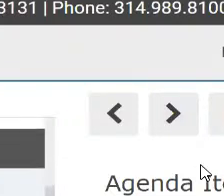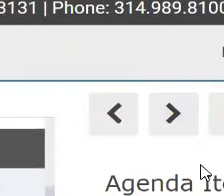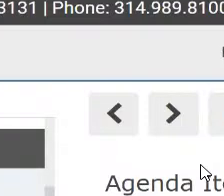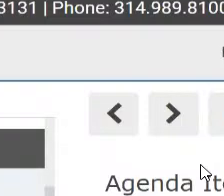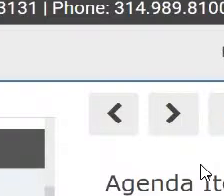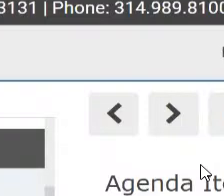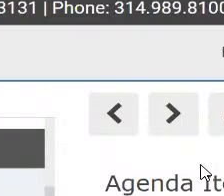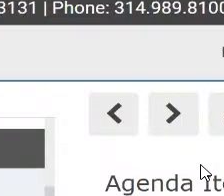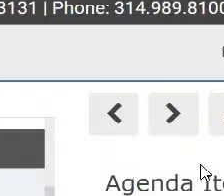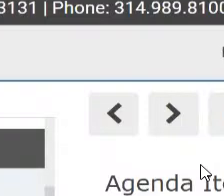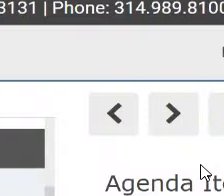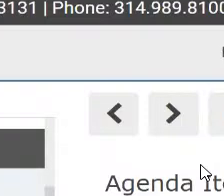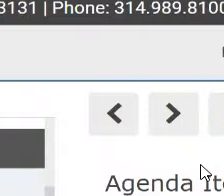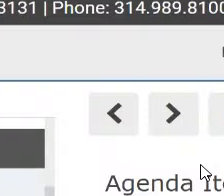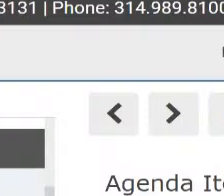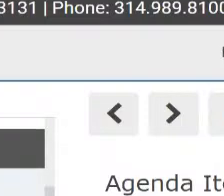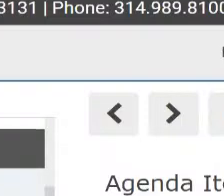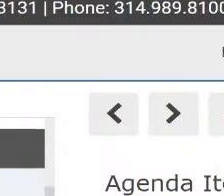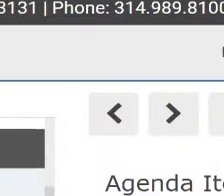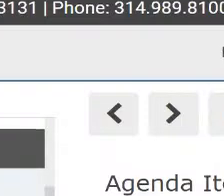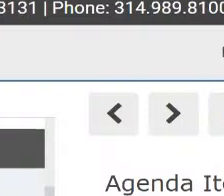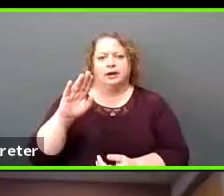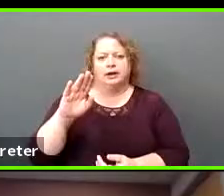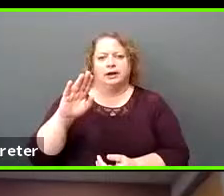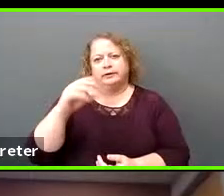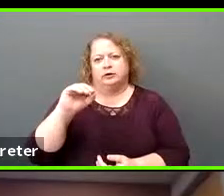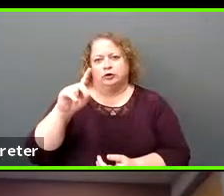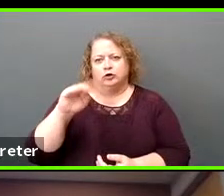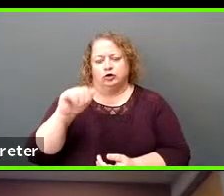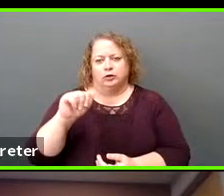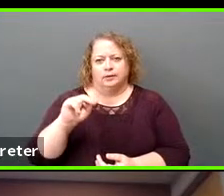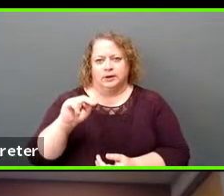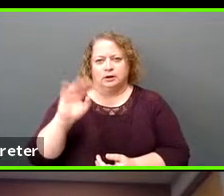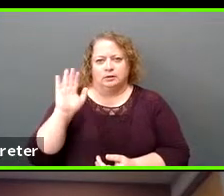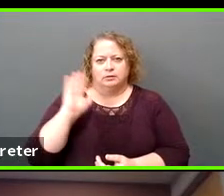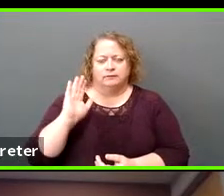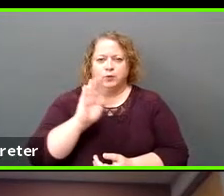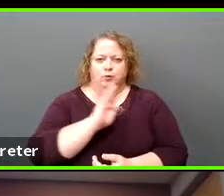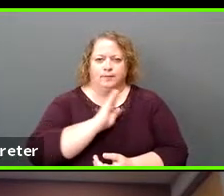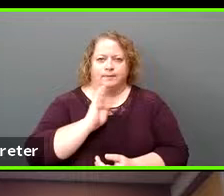Jan Goodman, one of our ex-board members, had